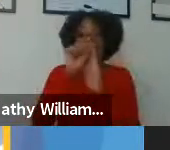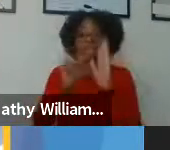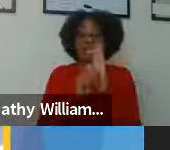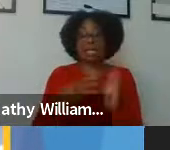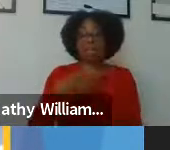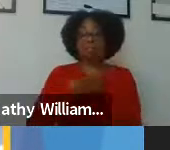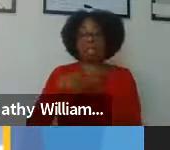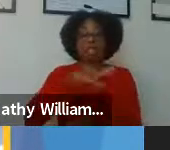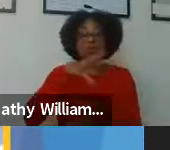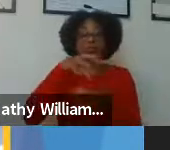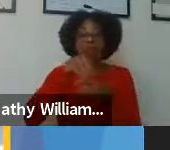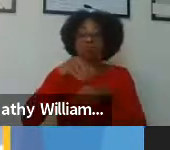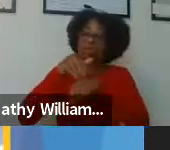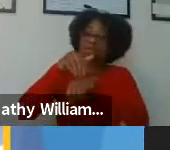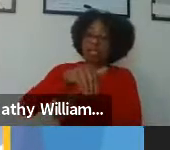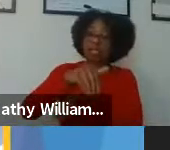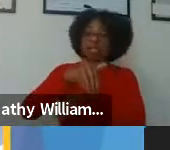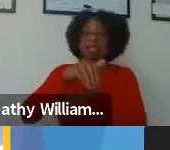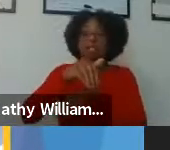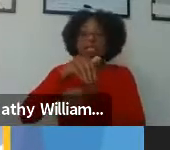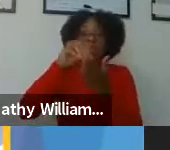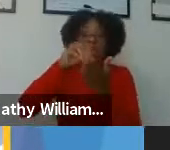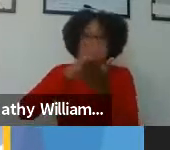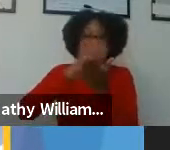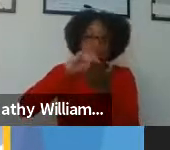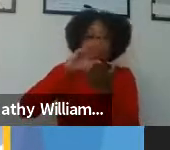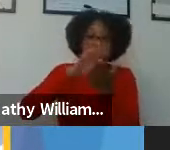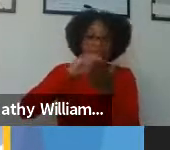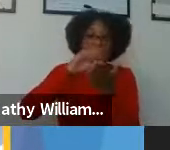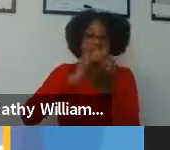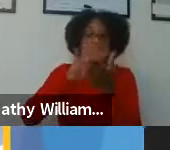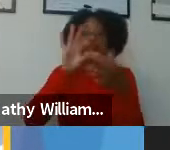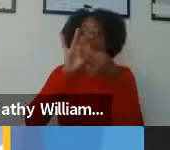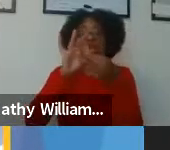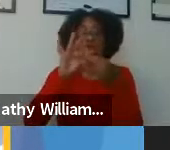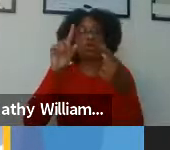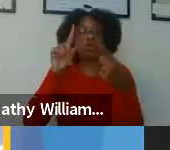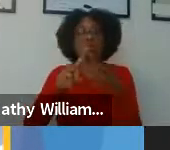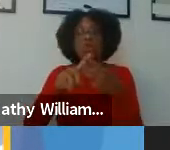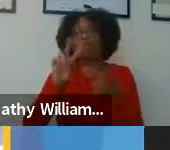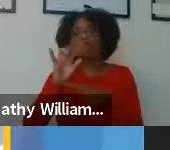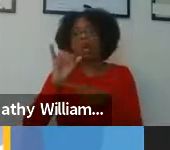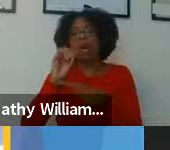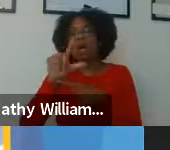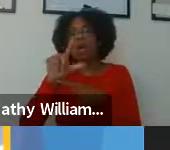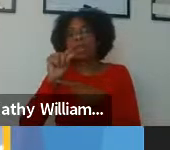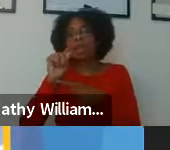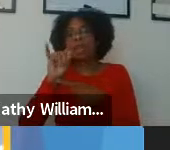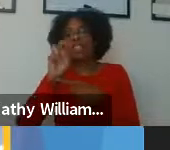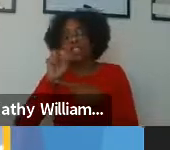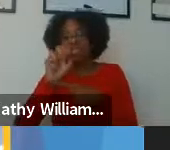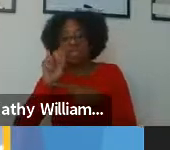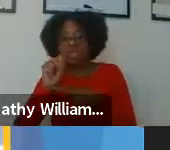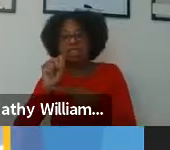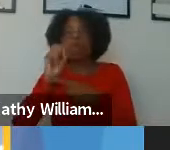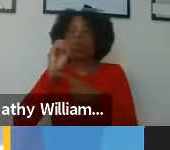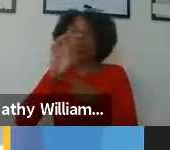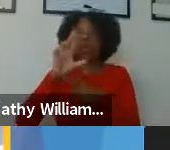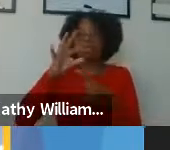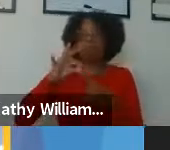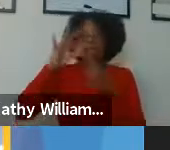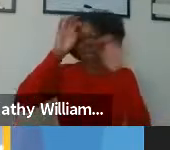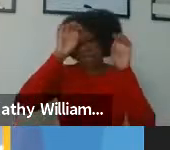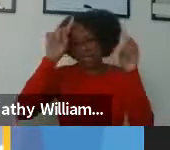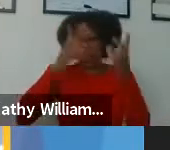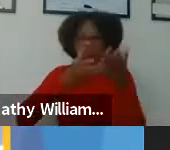information and documentation related to an alleged violation of special education rights by a school. The